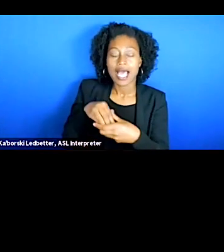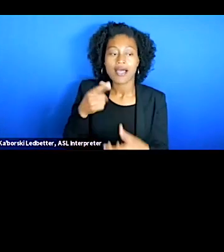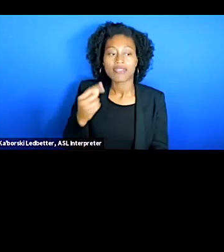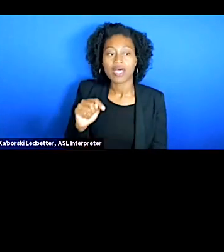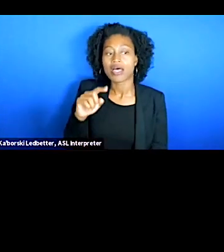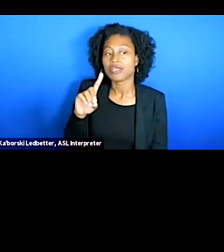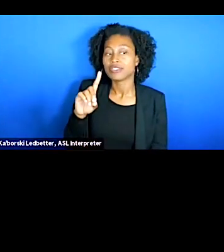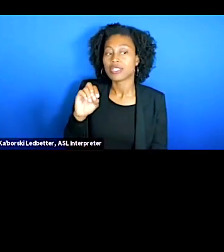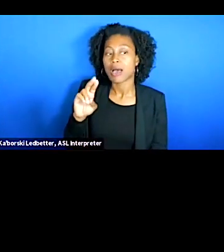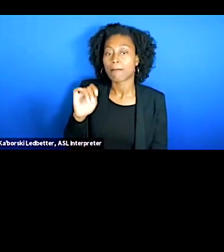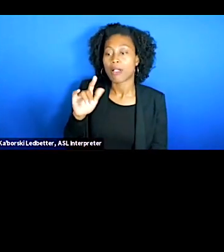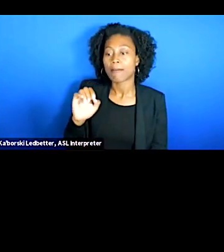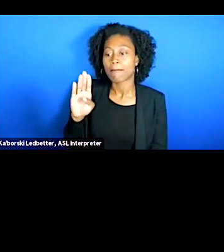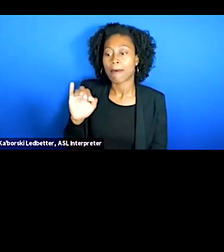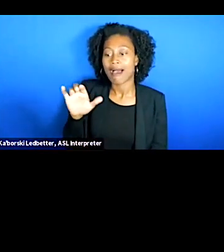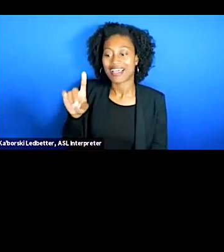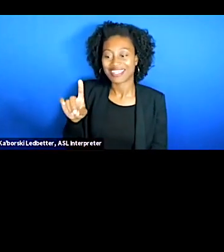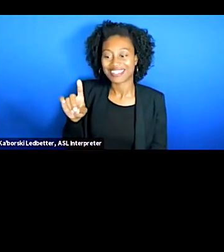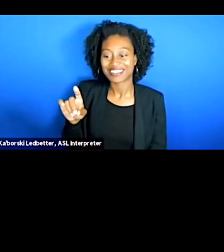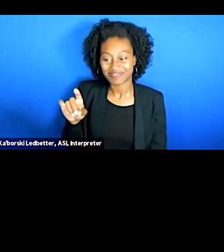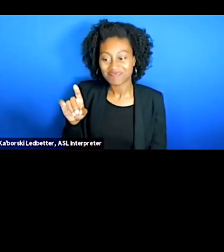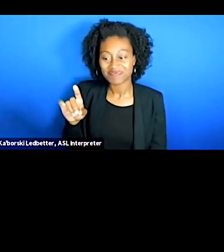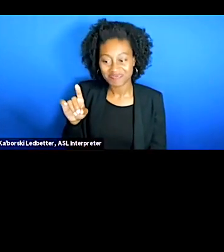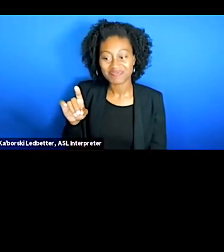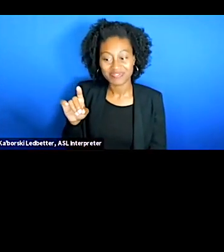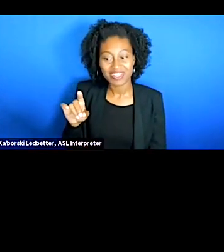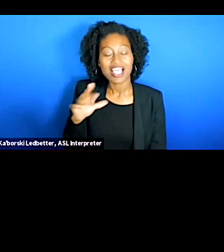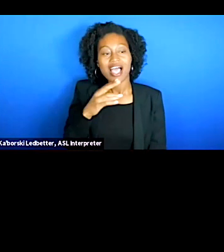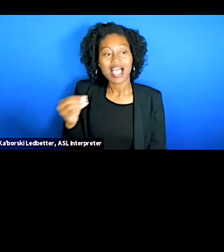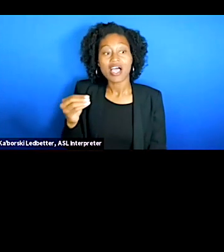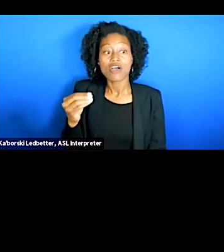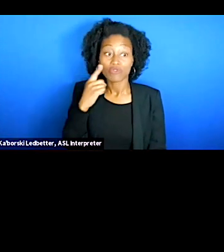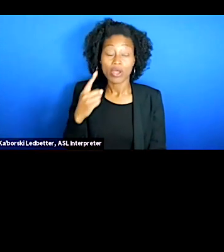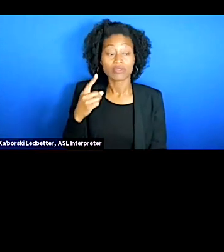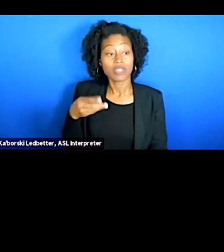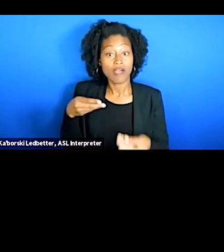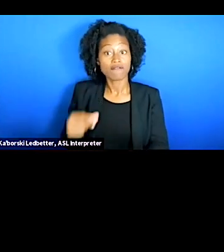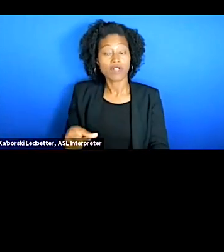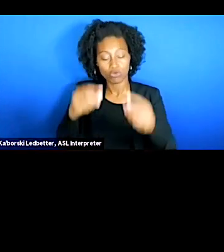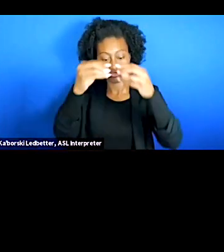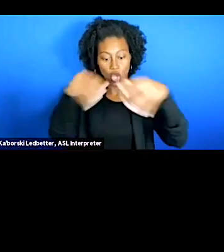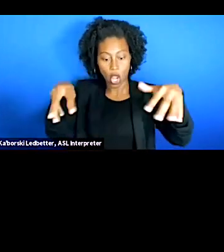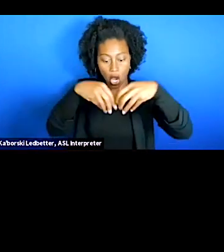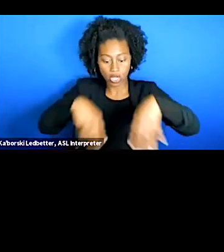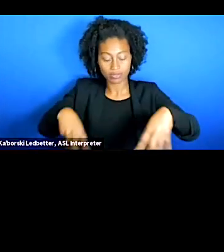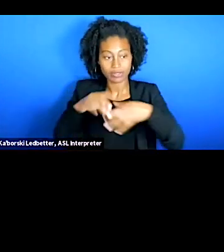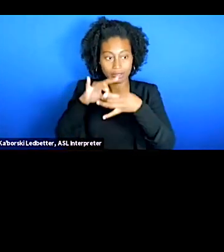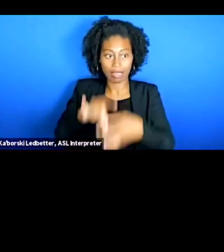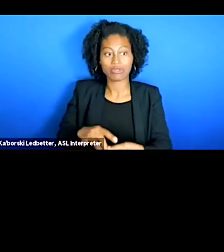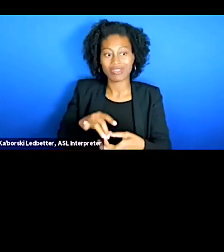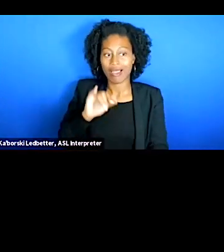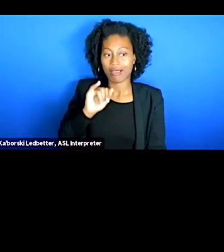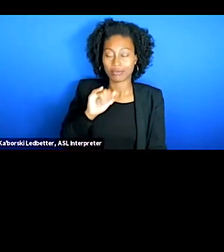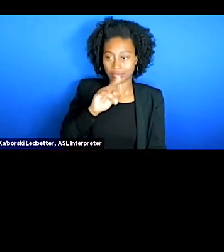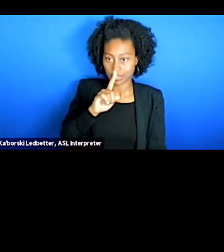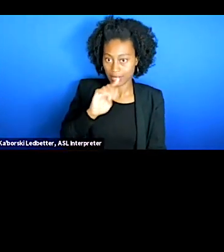have flowcharts composed of boxes interconnected with lines that show how Inside the Double Bind influenced decisions